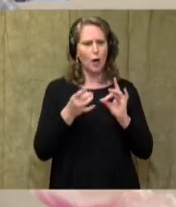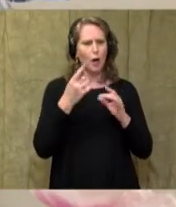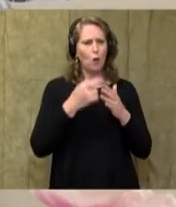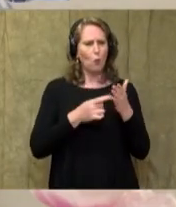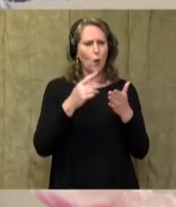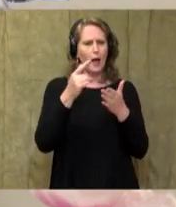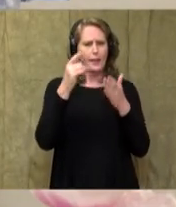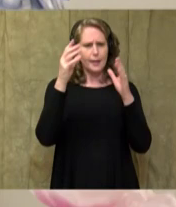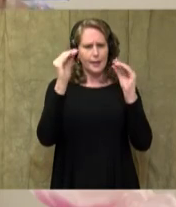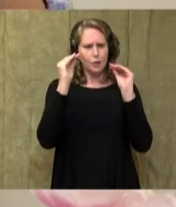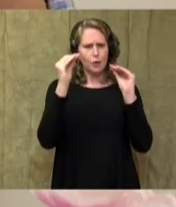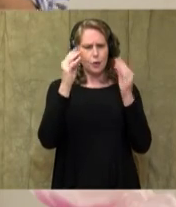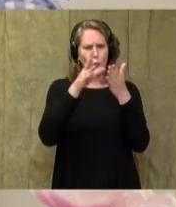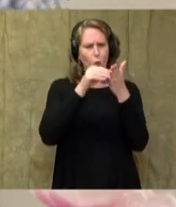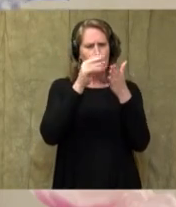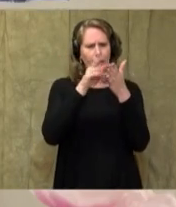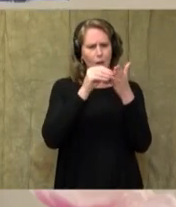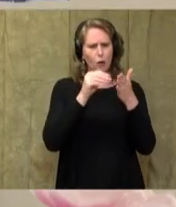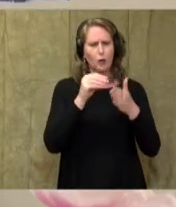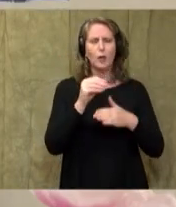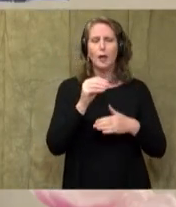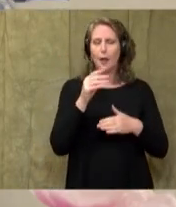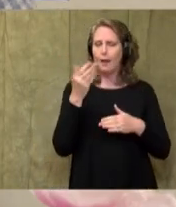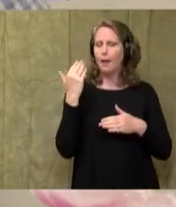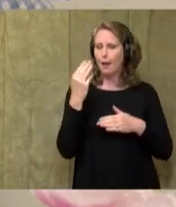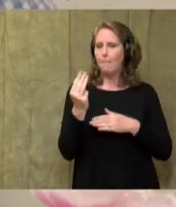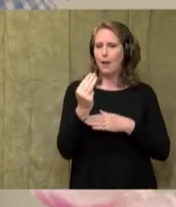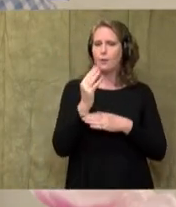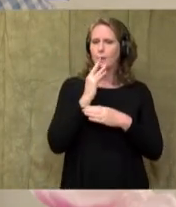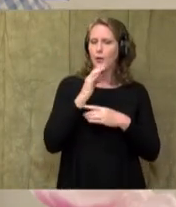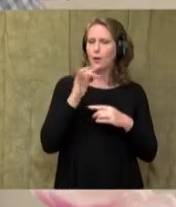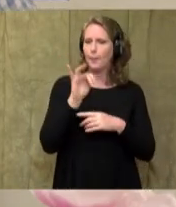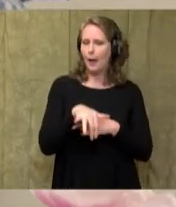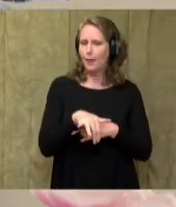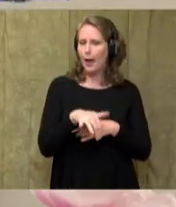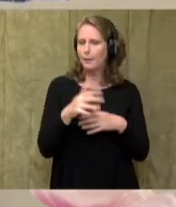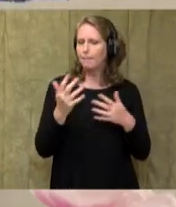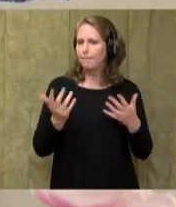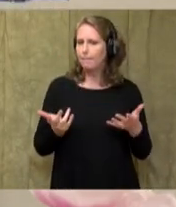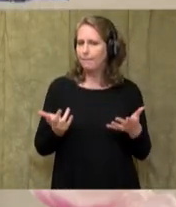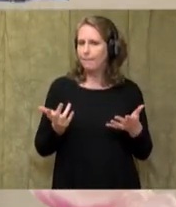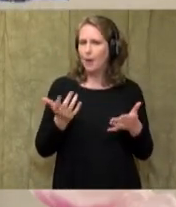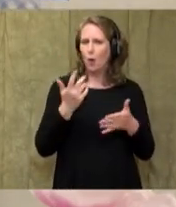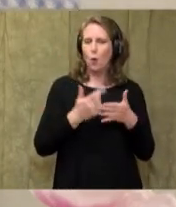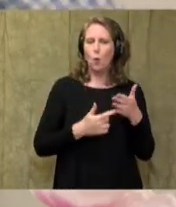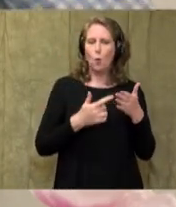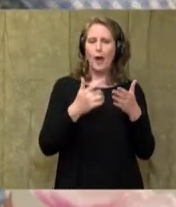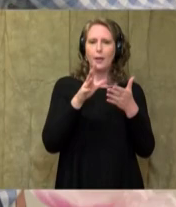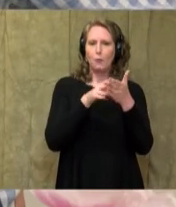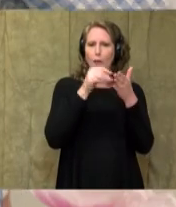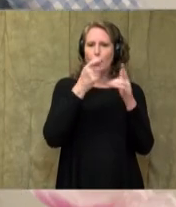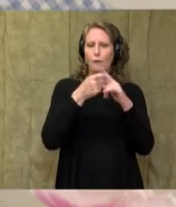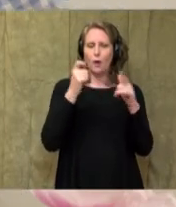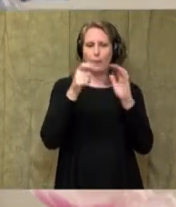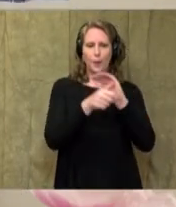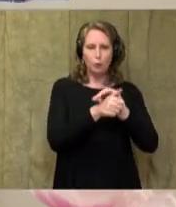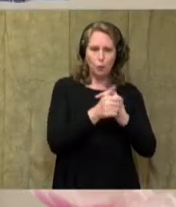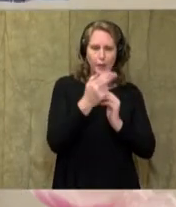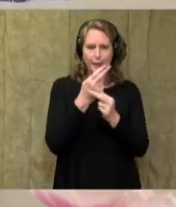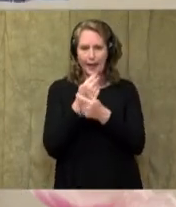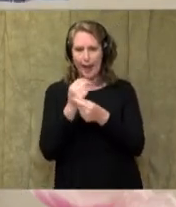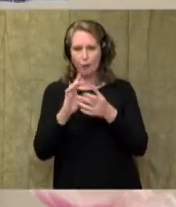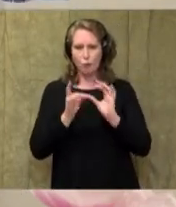could we learn from that story? We kind of talked about it on Monday before we finished up. What lesson could we learn from The Tortoise and the